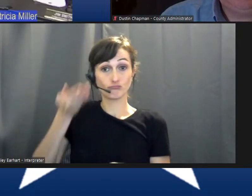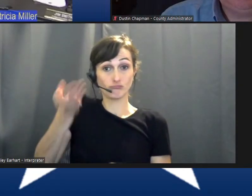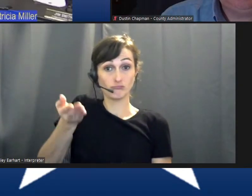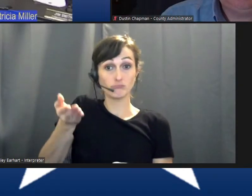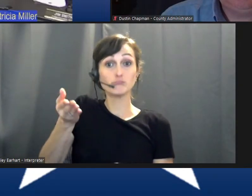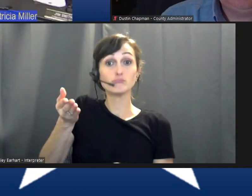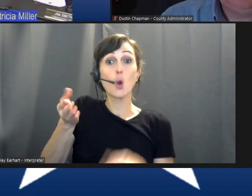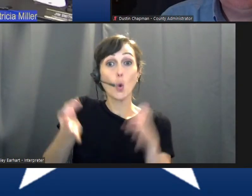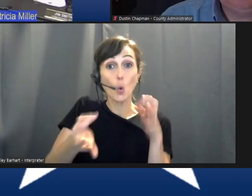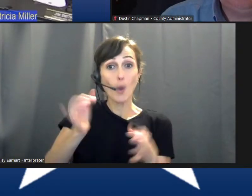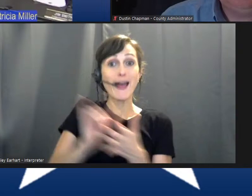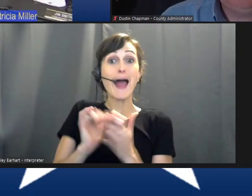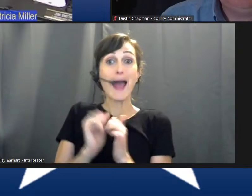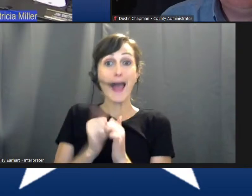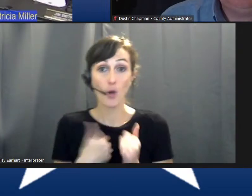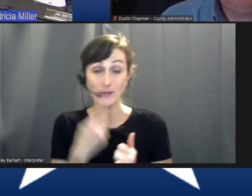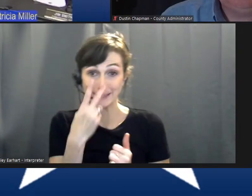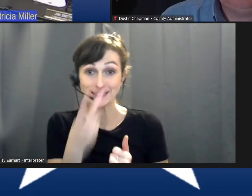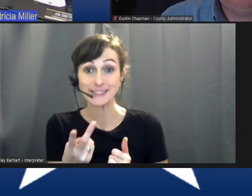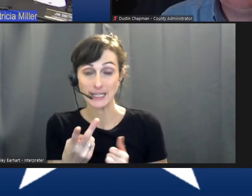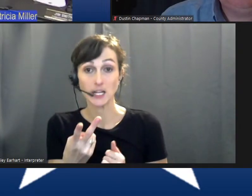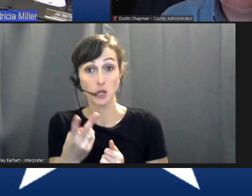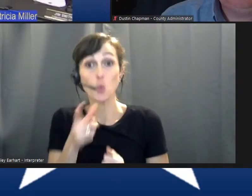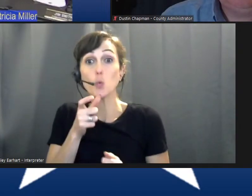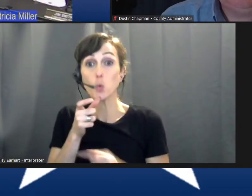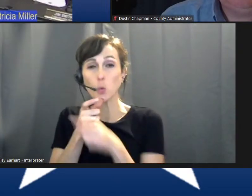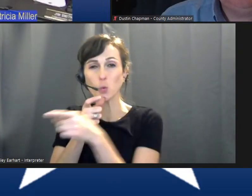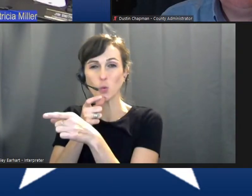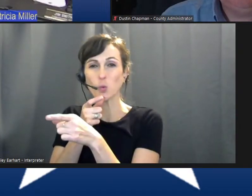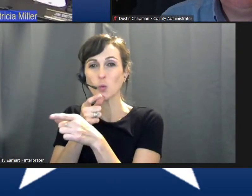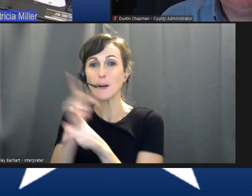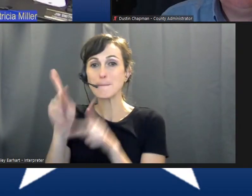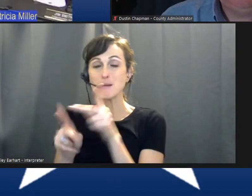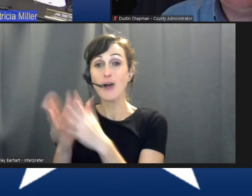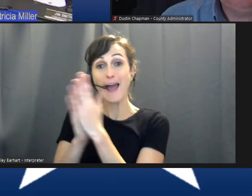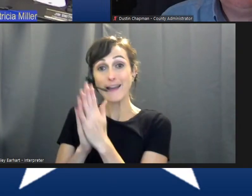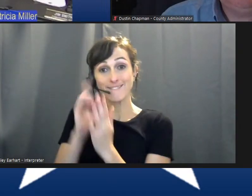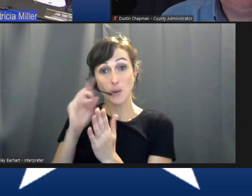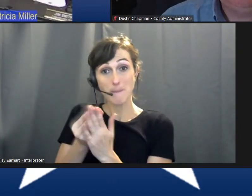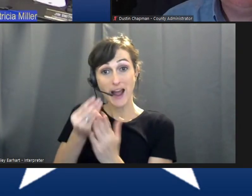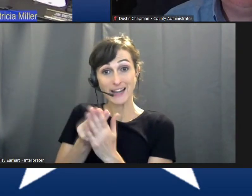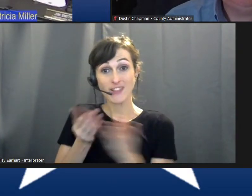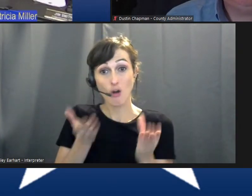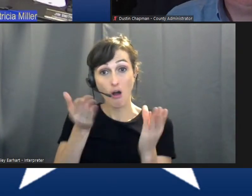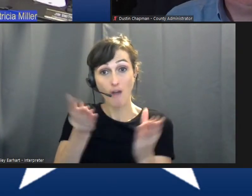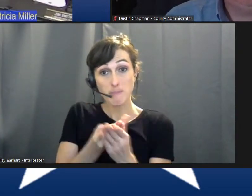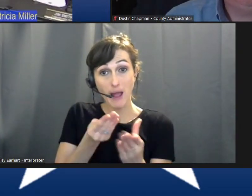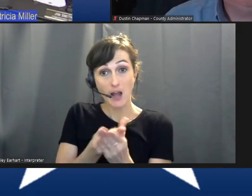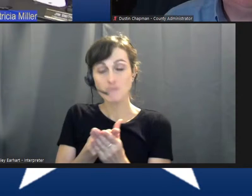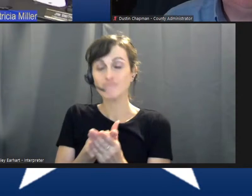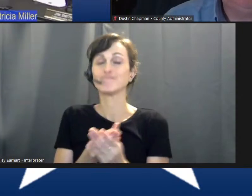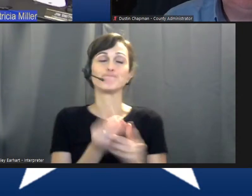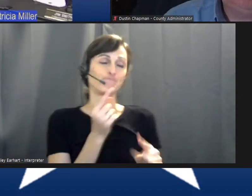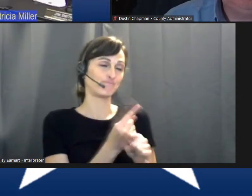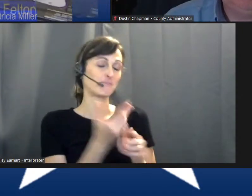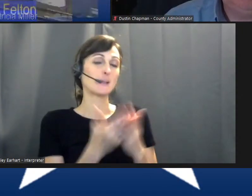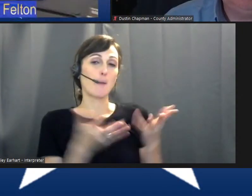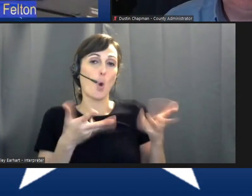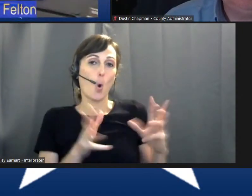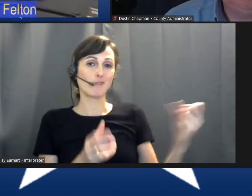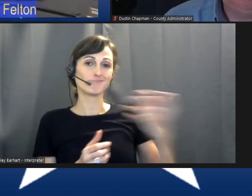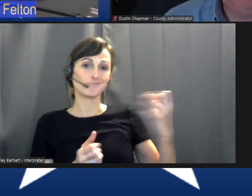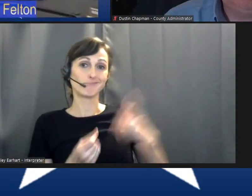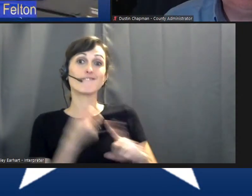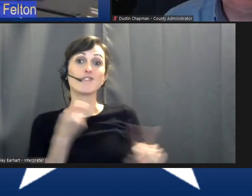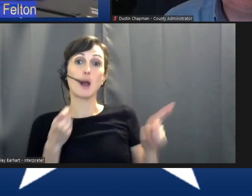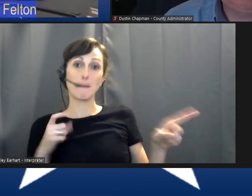the people that are coming forward and asking for requests of the ARPA money. Right, and some of these are already coming from the commissioners' areas